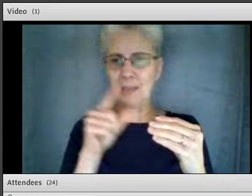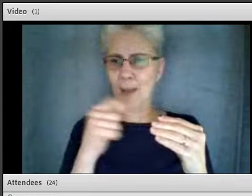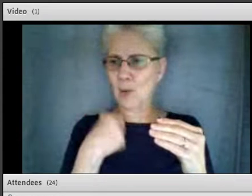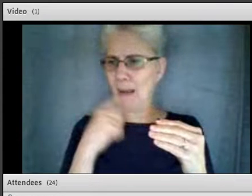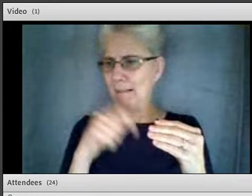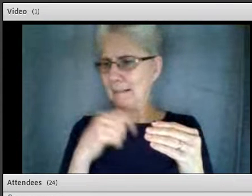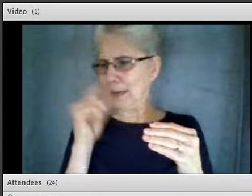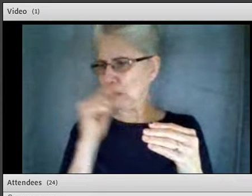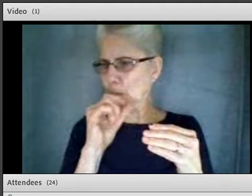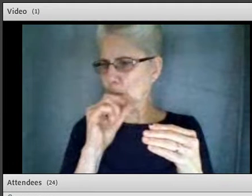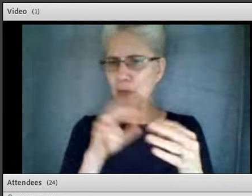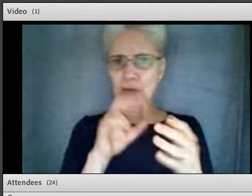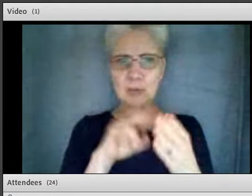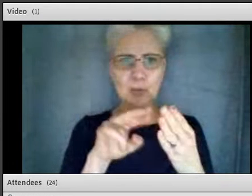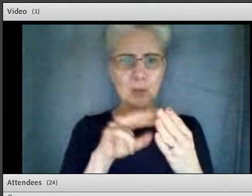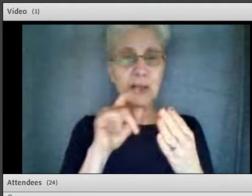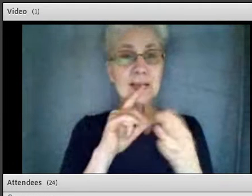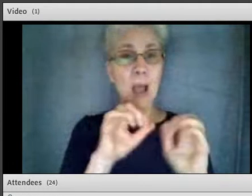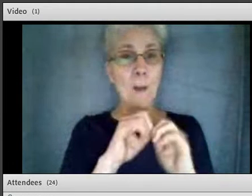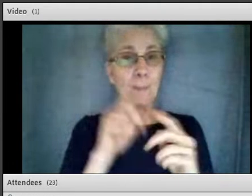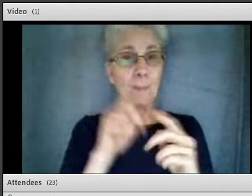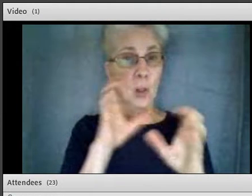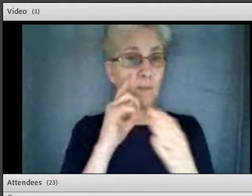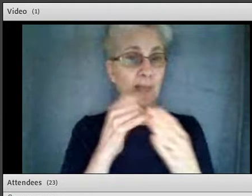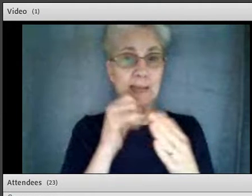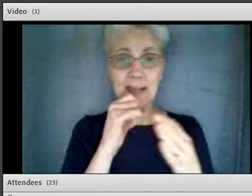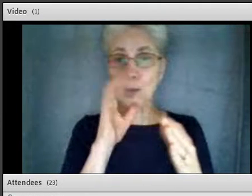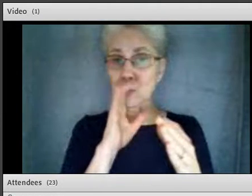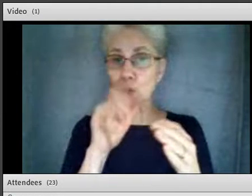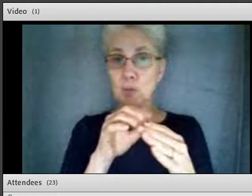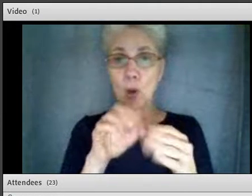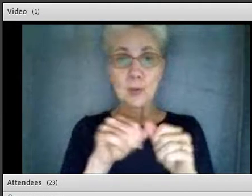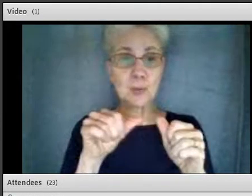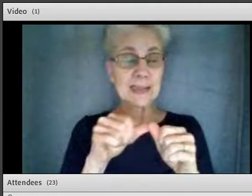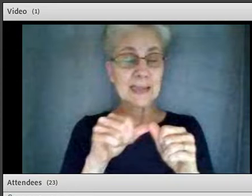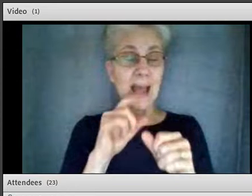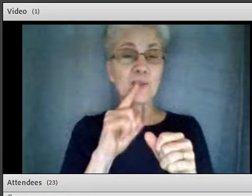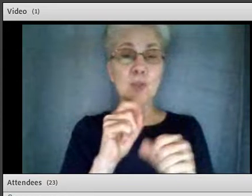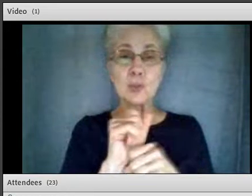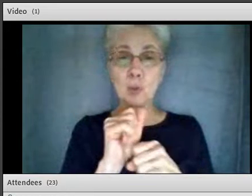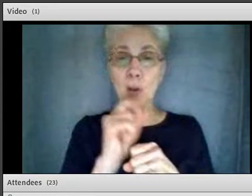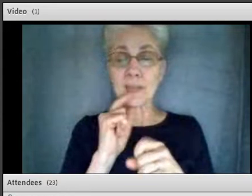people look for stuff. They don't search on your site necessarily. They'll put in library,